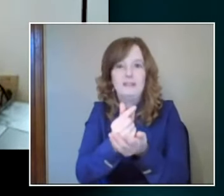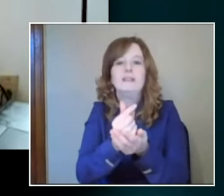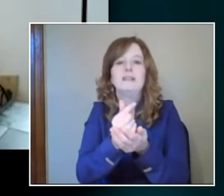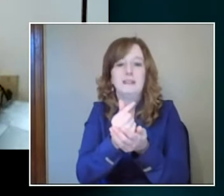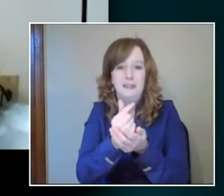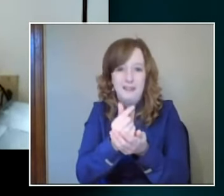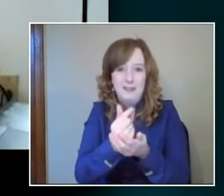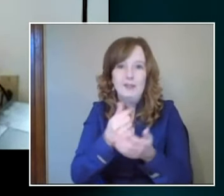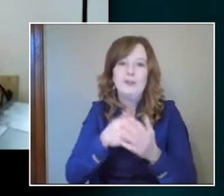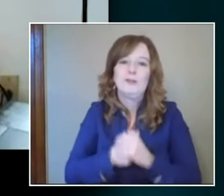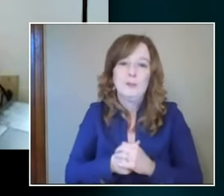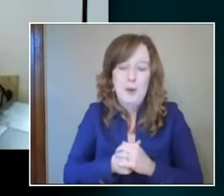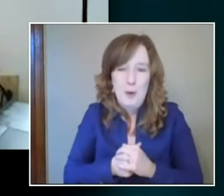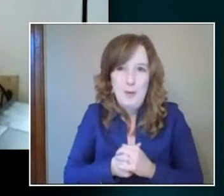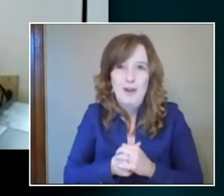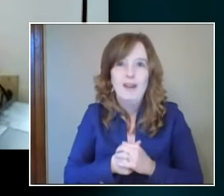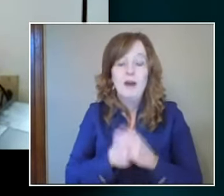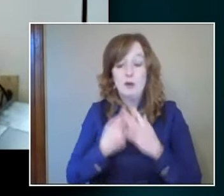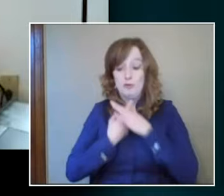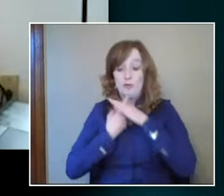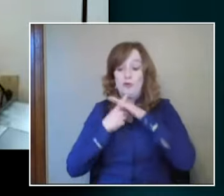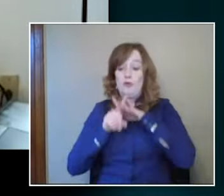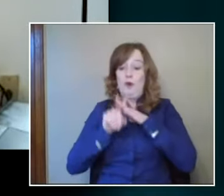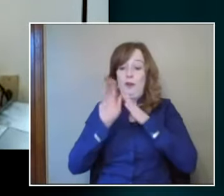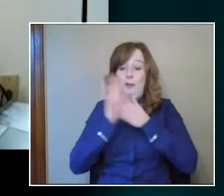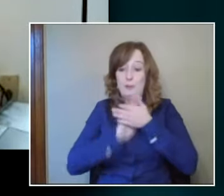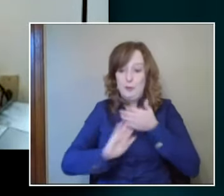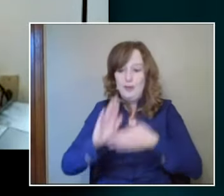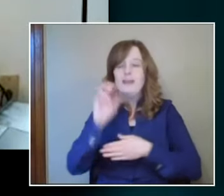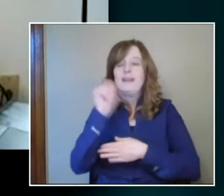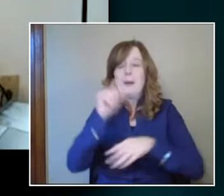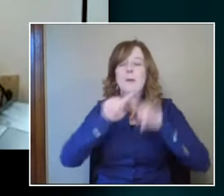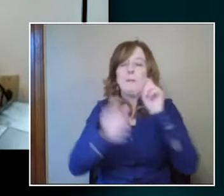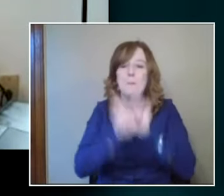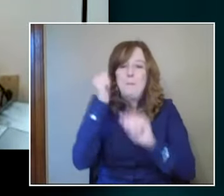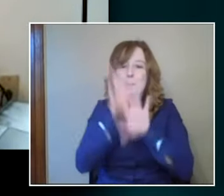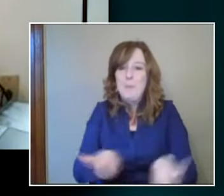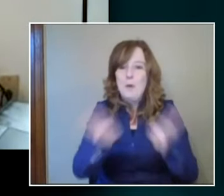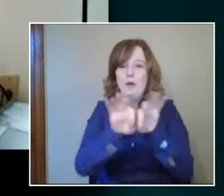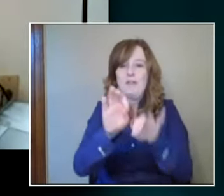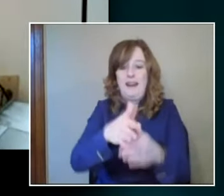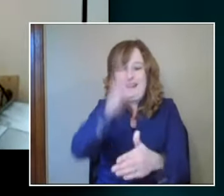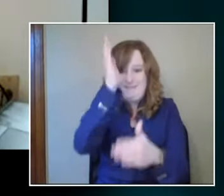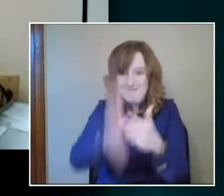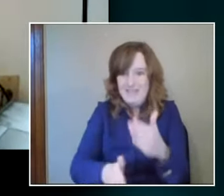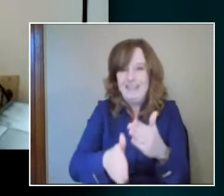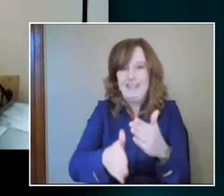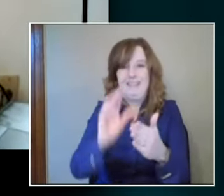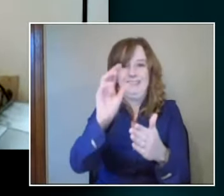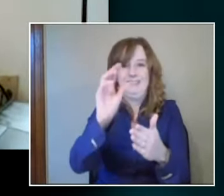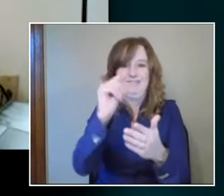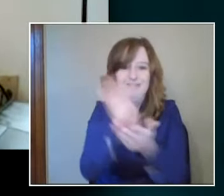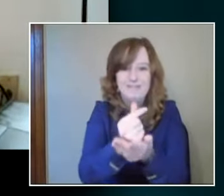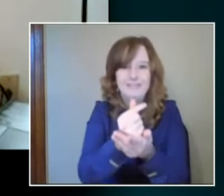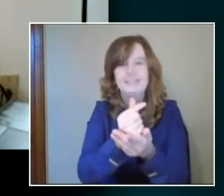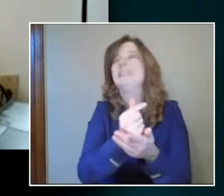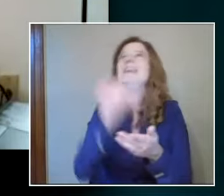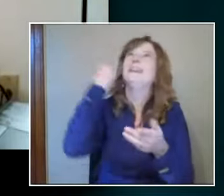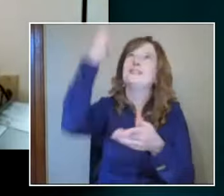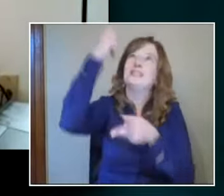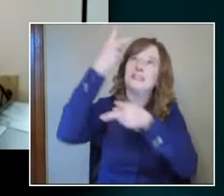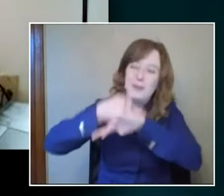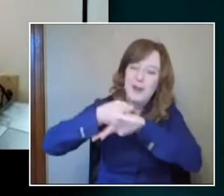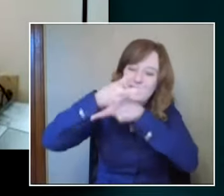than starting the journey, I would complete this journey. And I just want to let her know, if she's watching over me, that